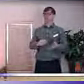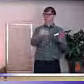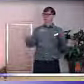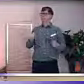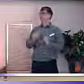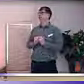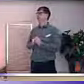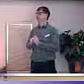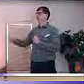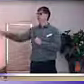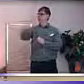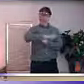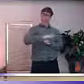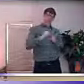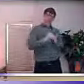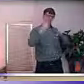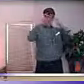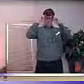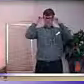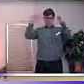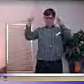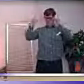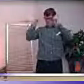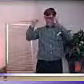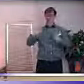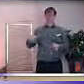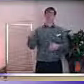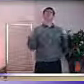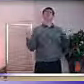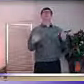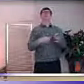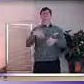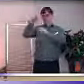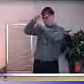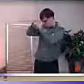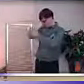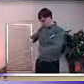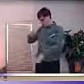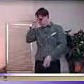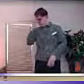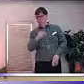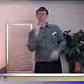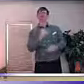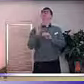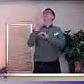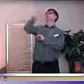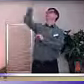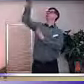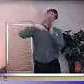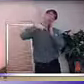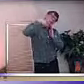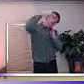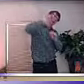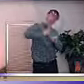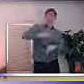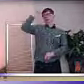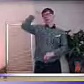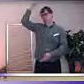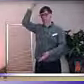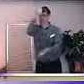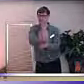path of the contemplative who must find the reality beyond words and beyond